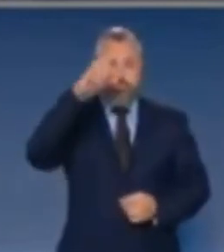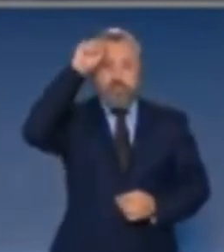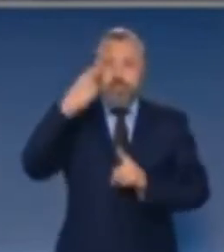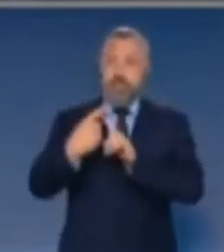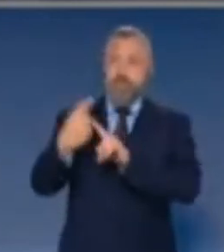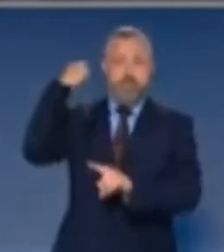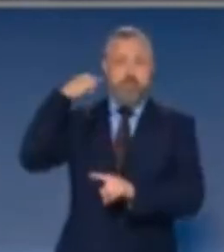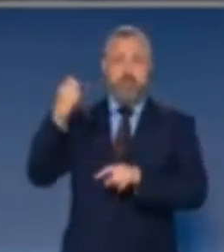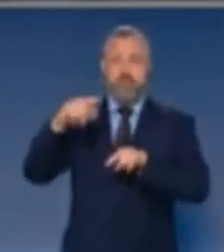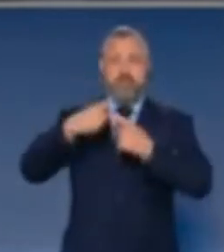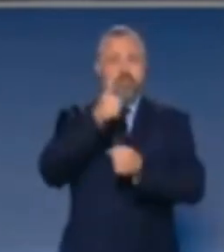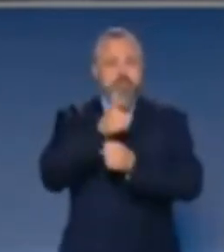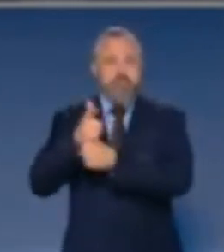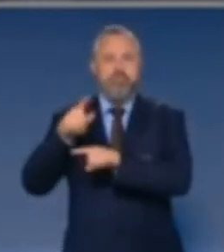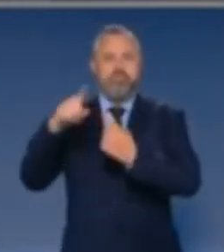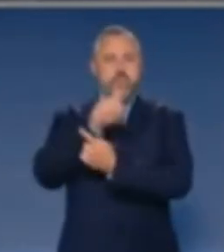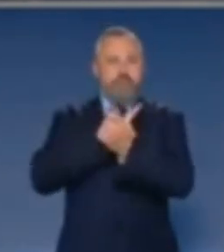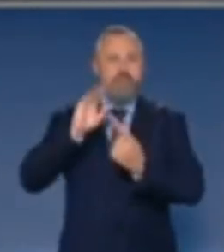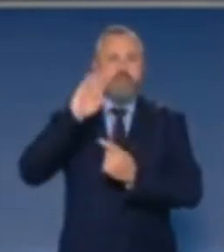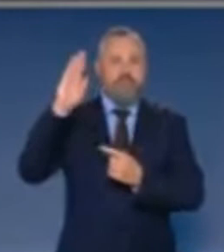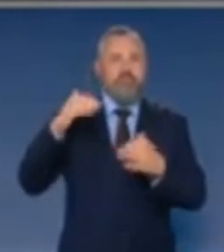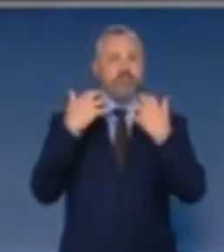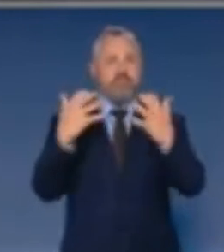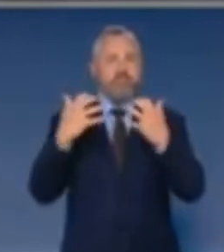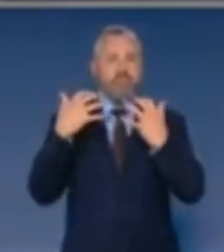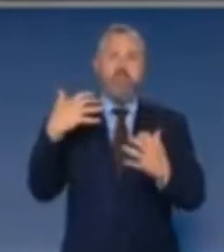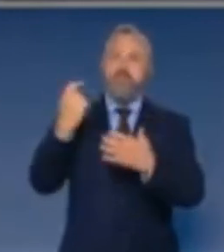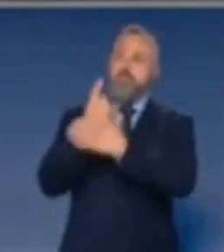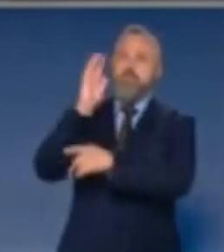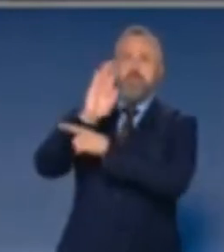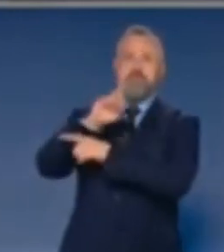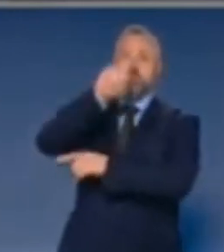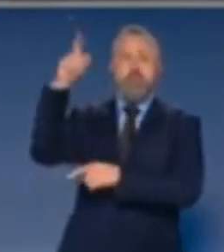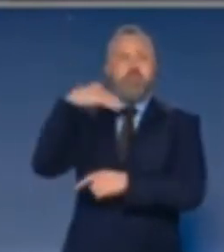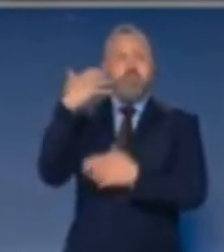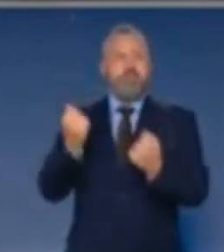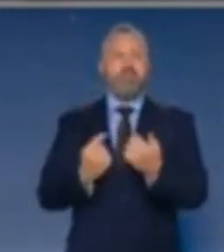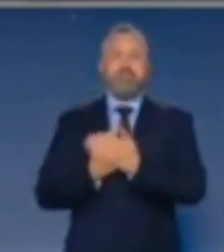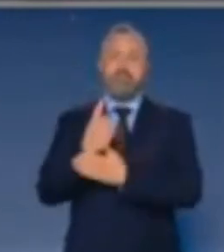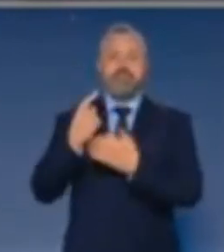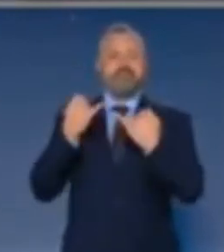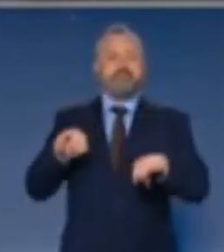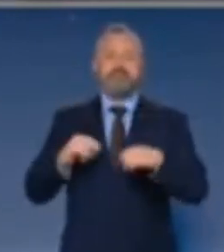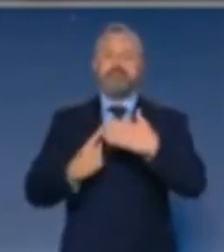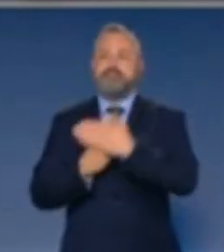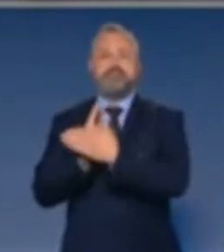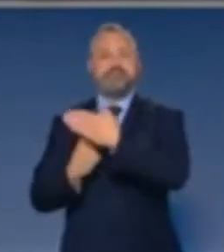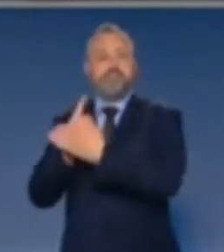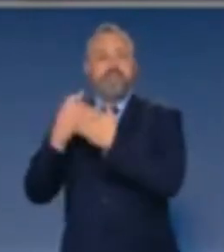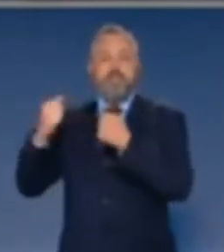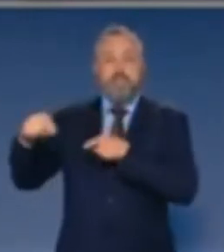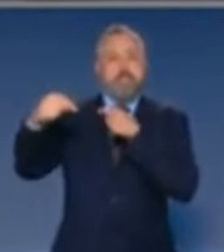seen in every country around the world, there will always be challenges. We've seen this. What has